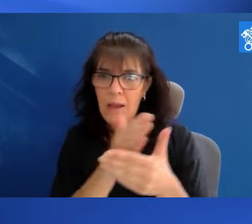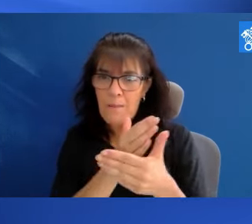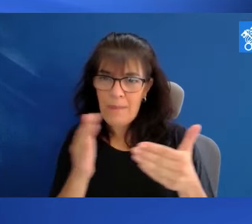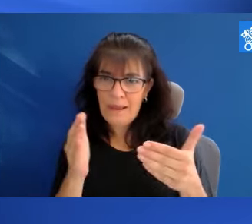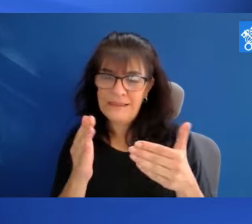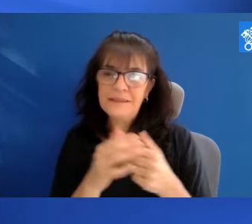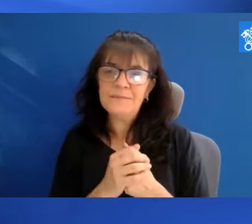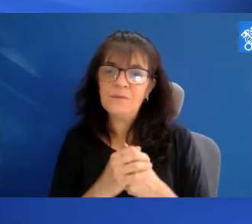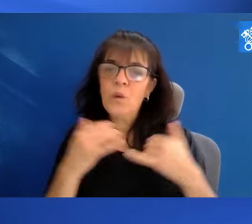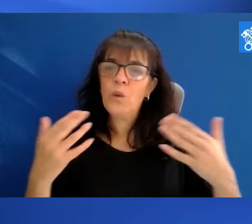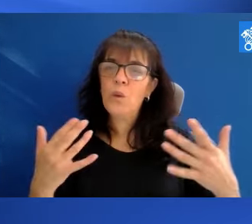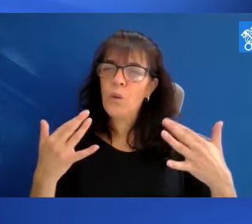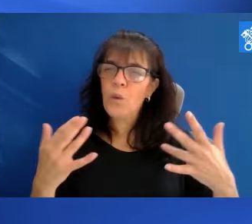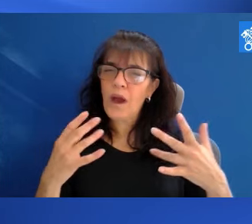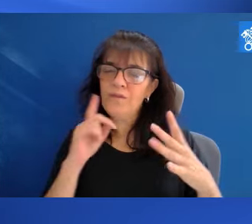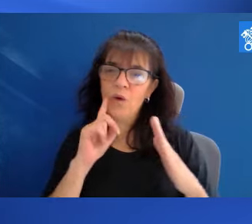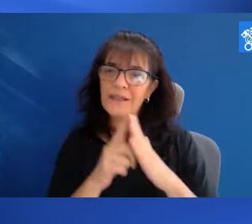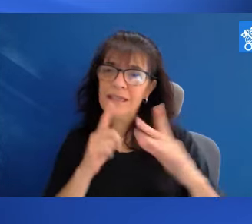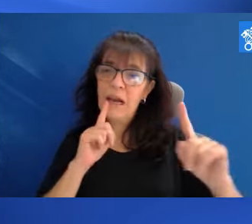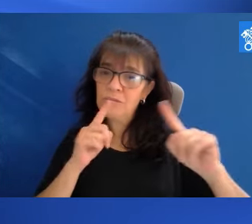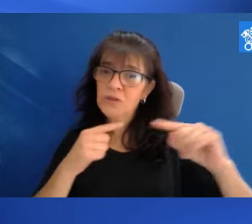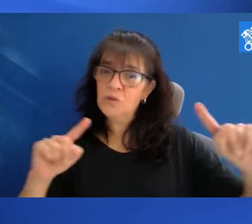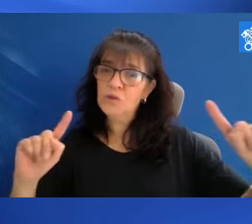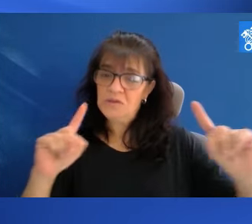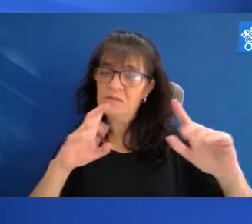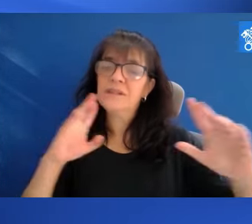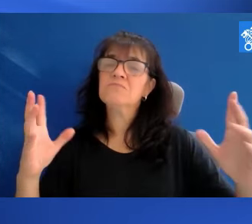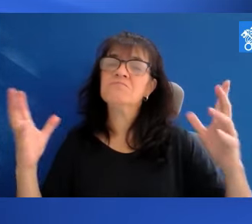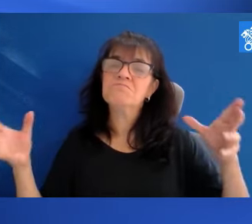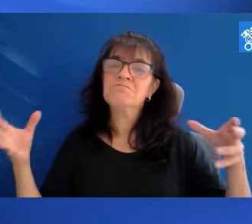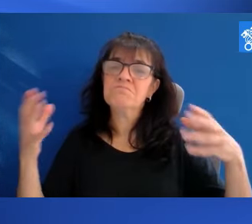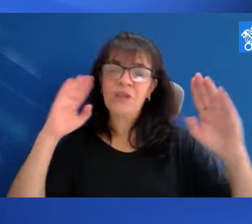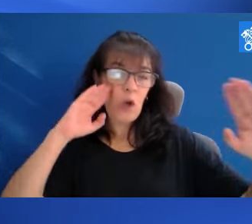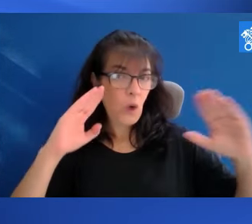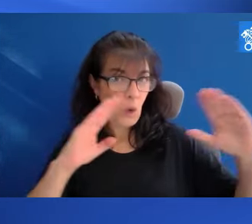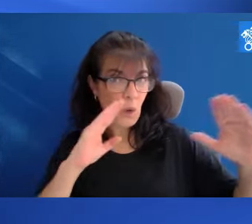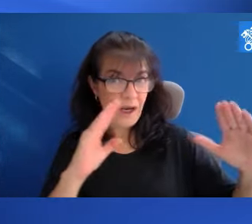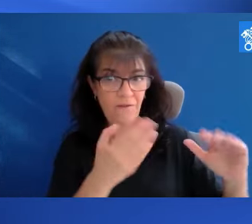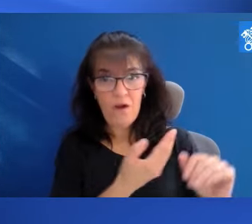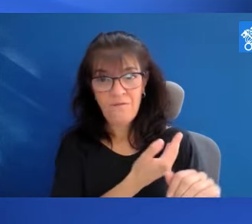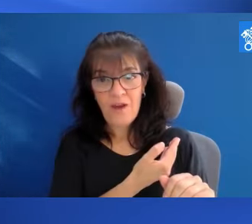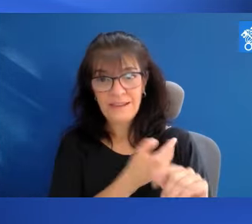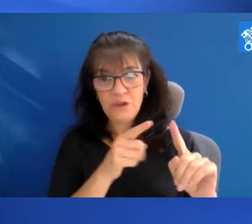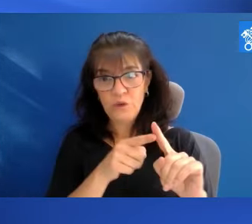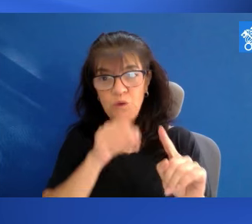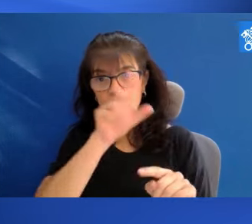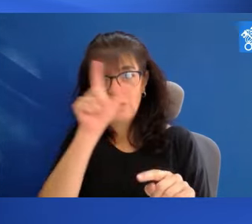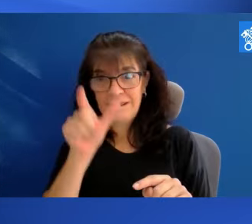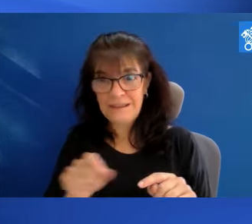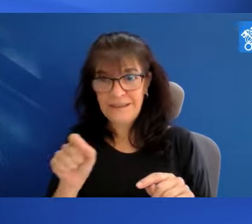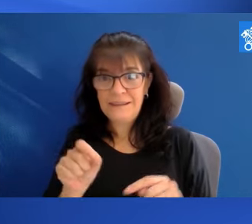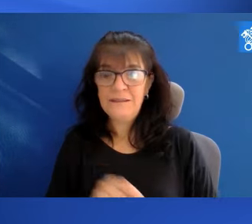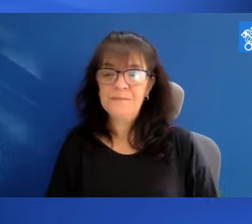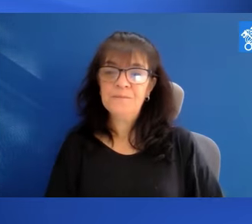So we now wait just a moment for these announcements to finish, and then Pope Francis will greet the Italian-speaking pilgrims. Agli anziani e ai